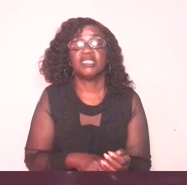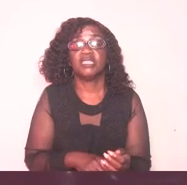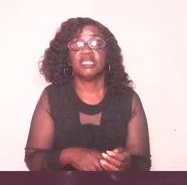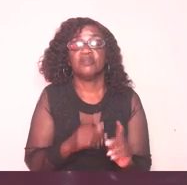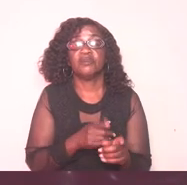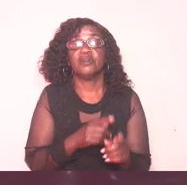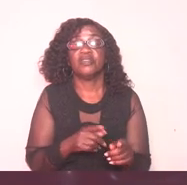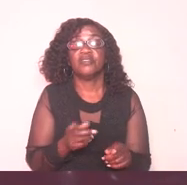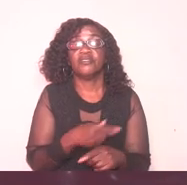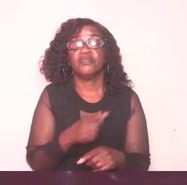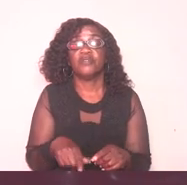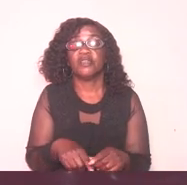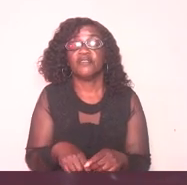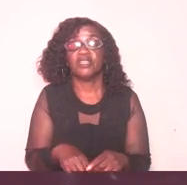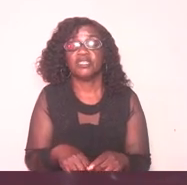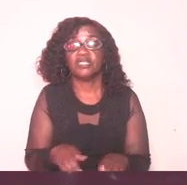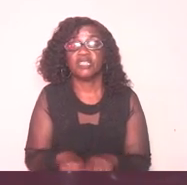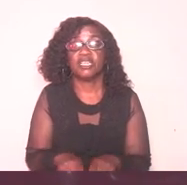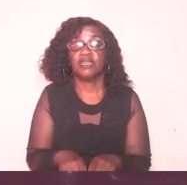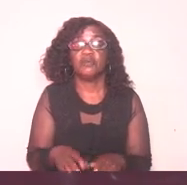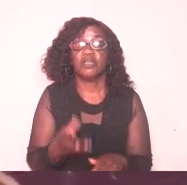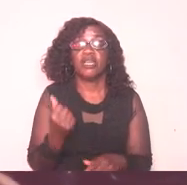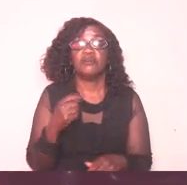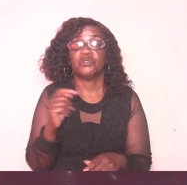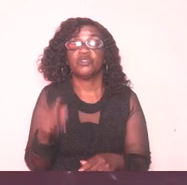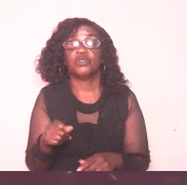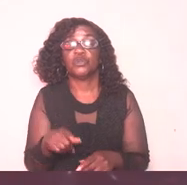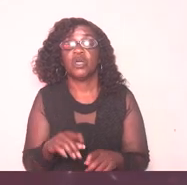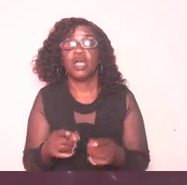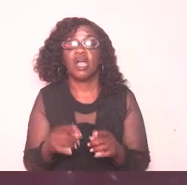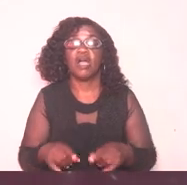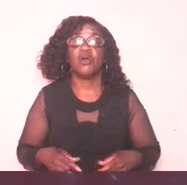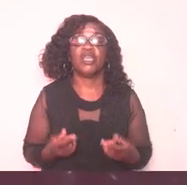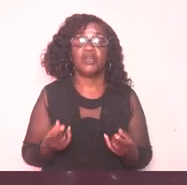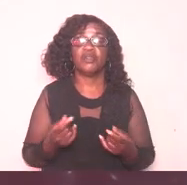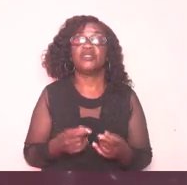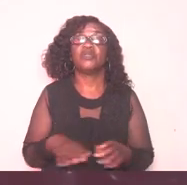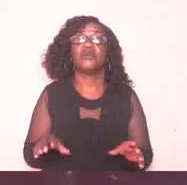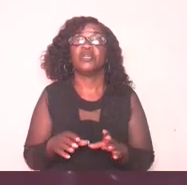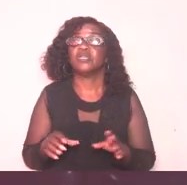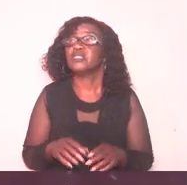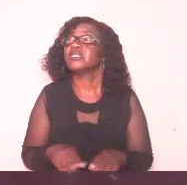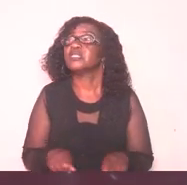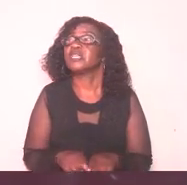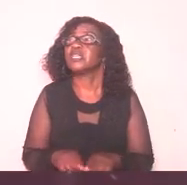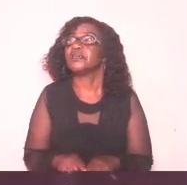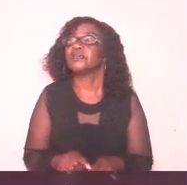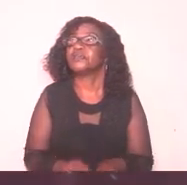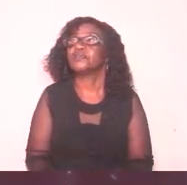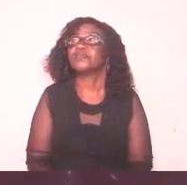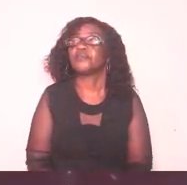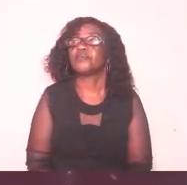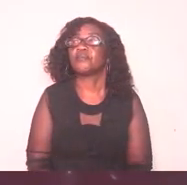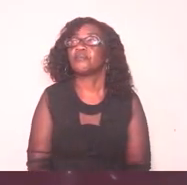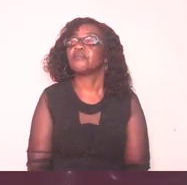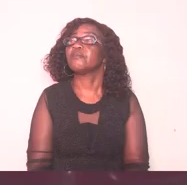should give these children at least a fighting chance. We also come to you and we give you statistics of how the health system in itself is not able to cater. So we're going to